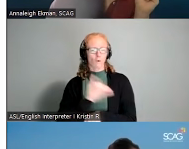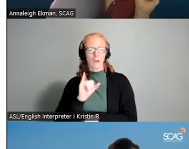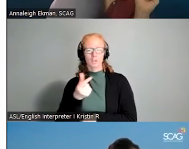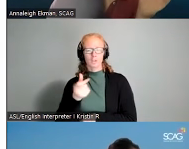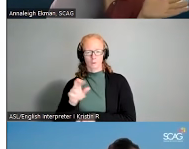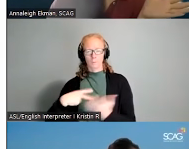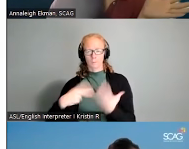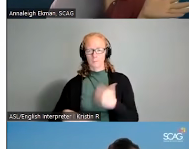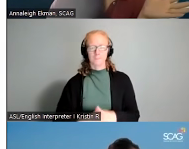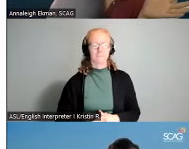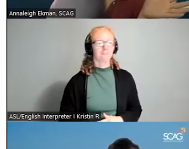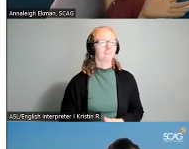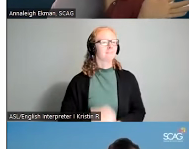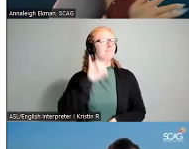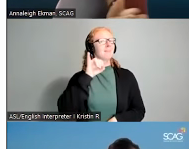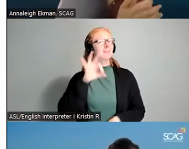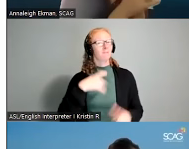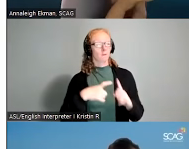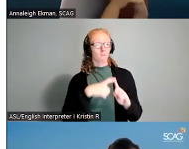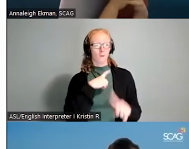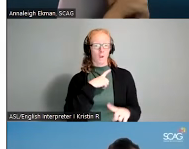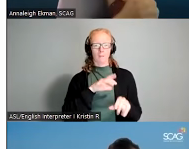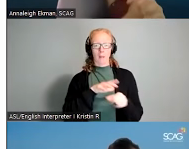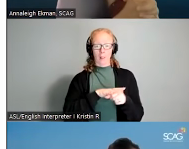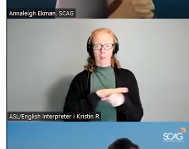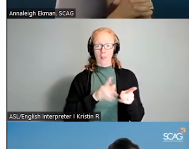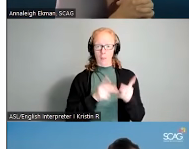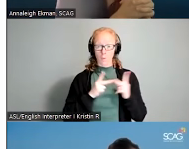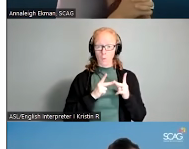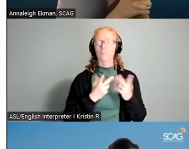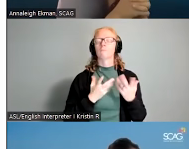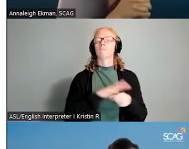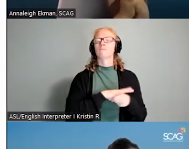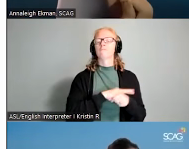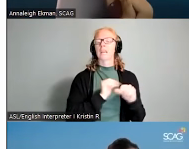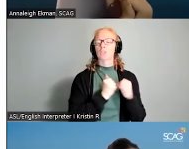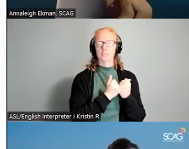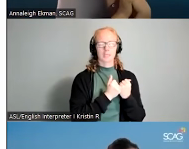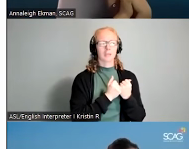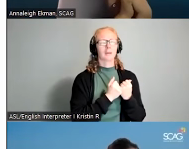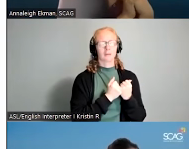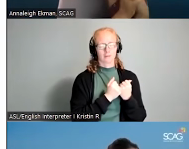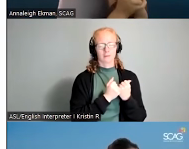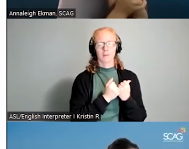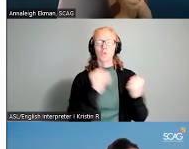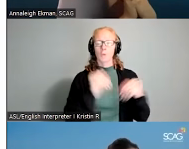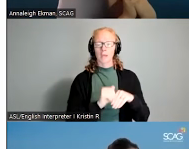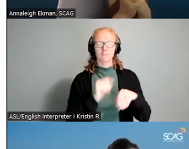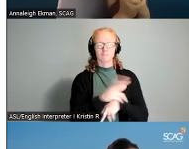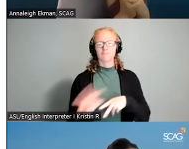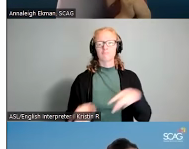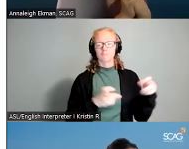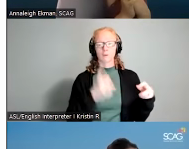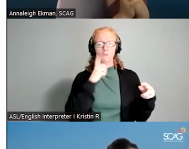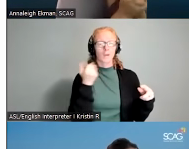So if you are from a local agency or work with local agencies on CEQA filings, please know that you can submit notices for